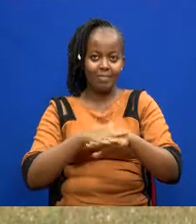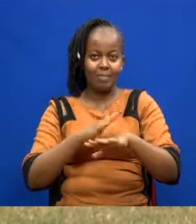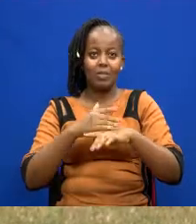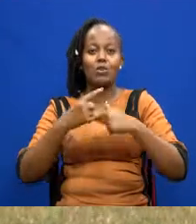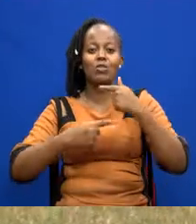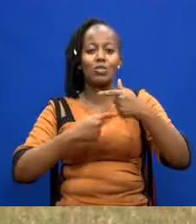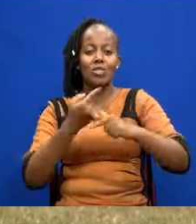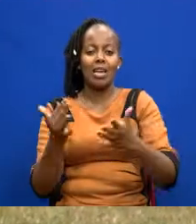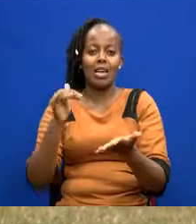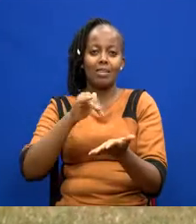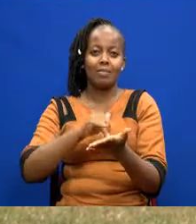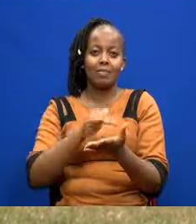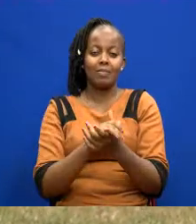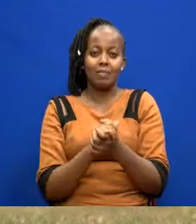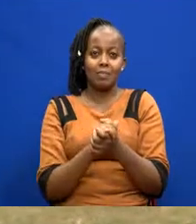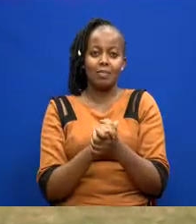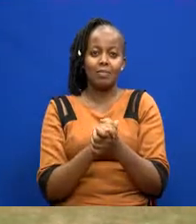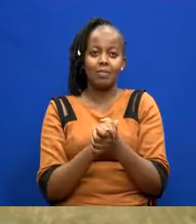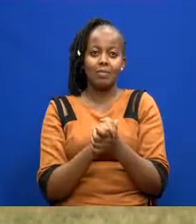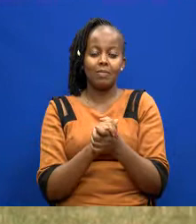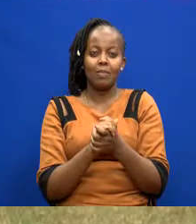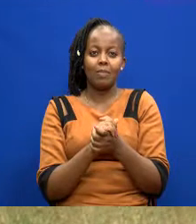Good, let's go, one more time.